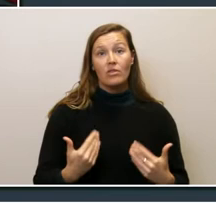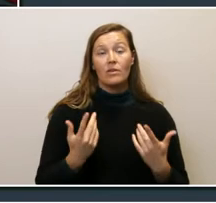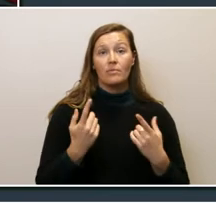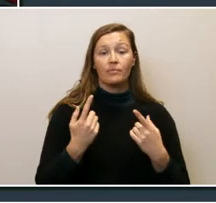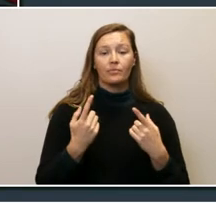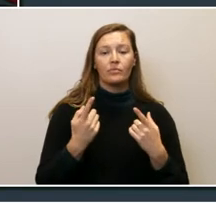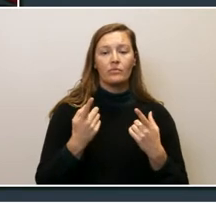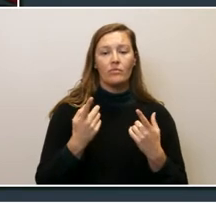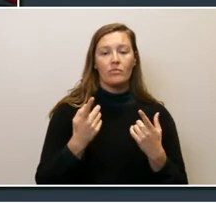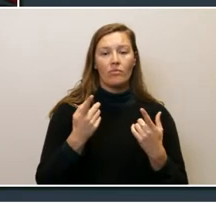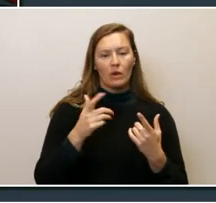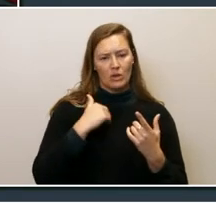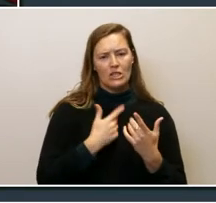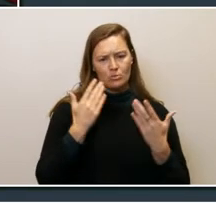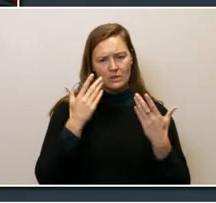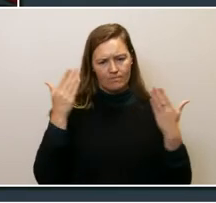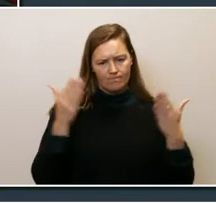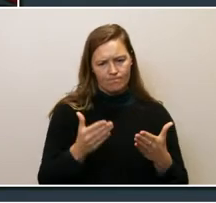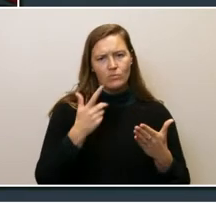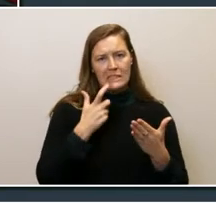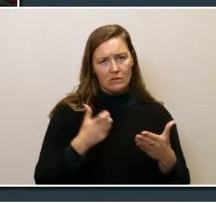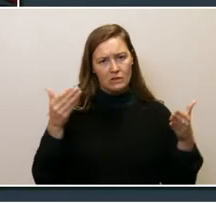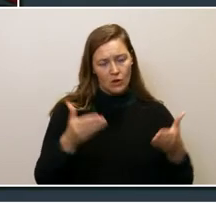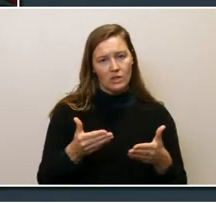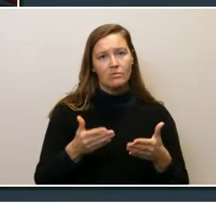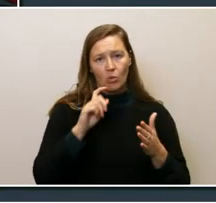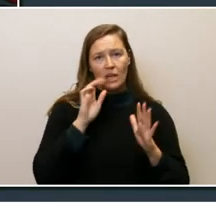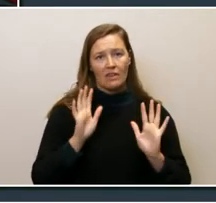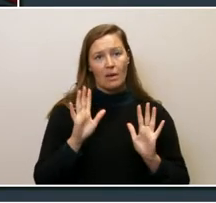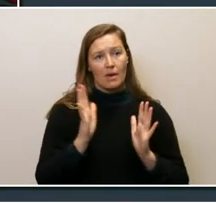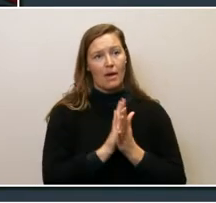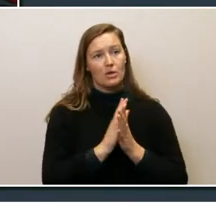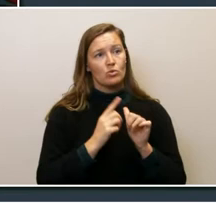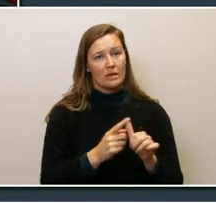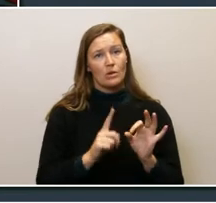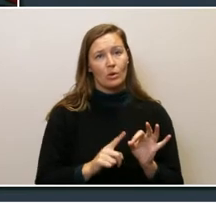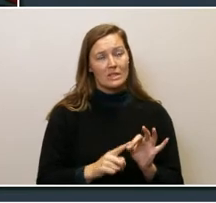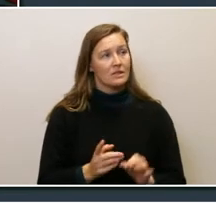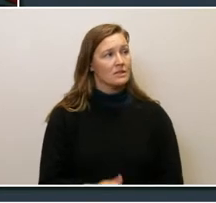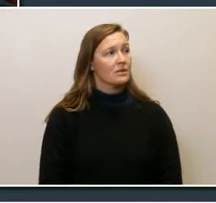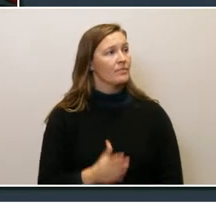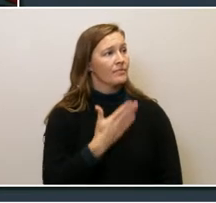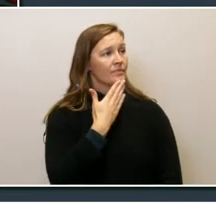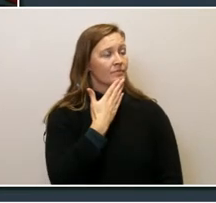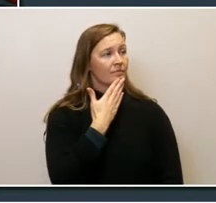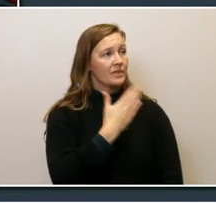and our region, then we need to take this seriously. I'll leave it at that, but happy to take questions.